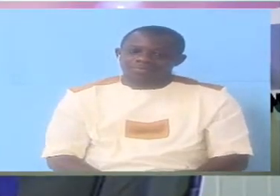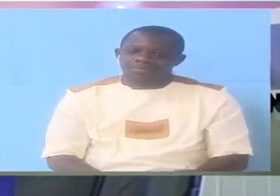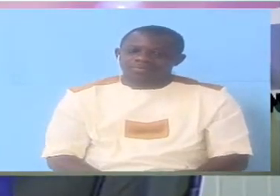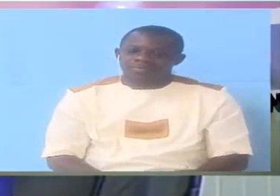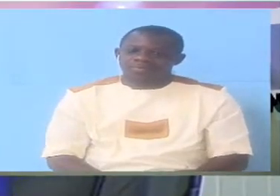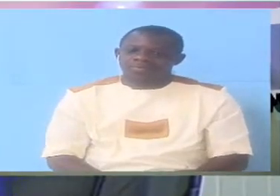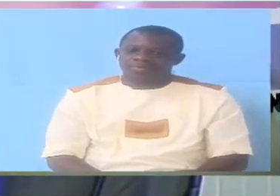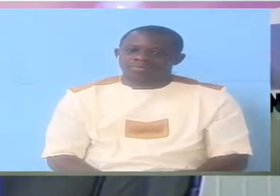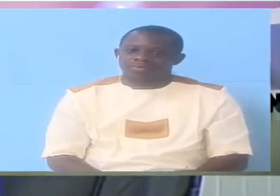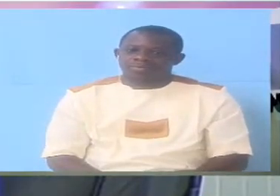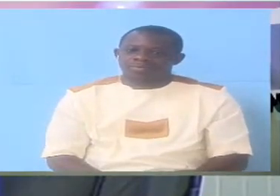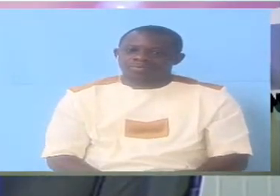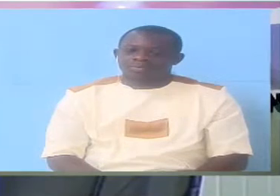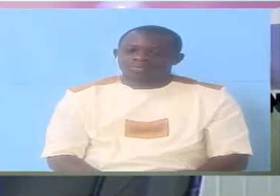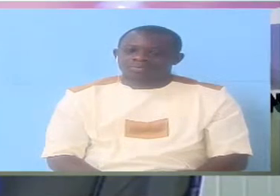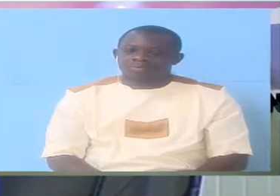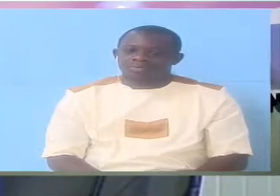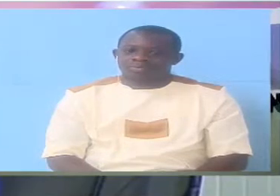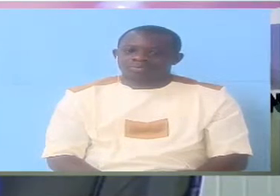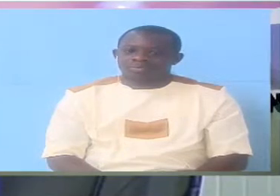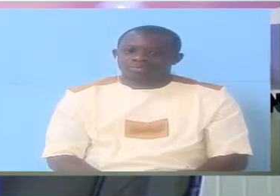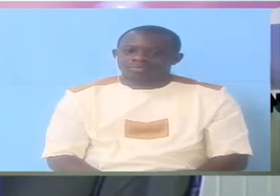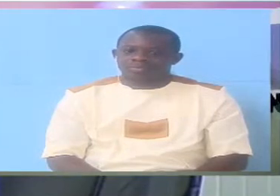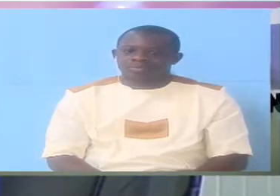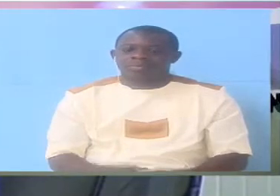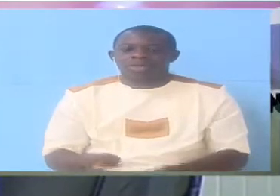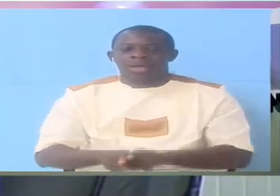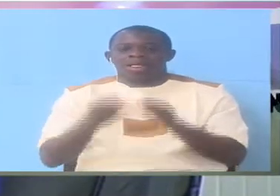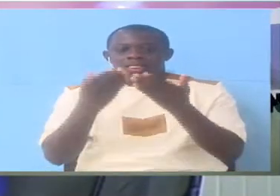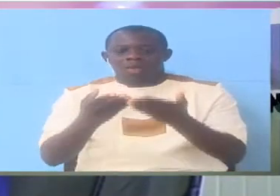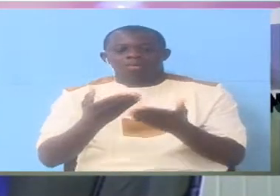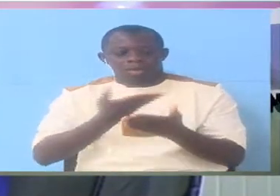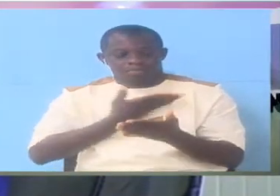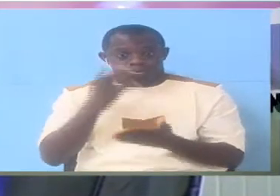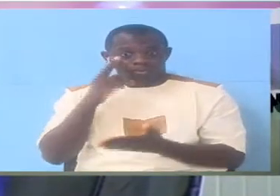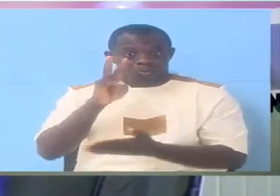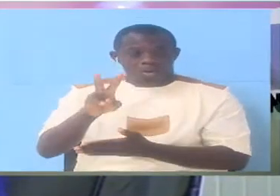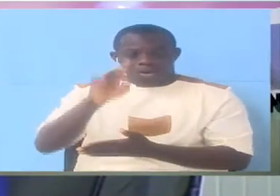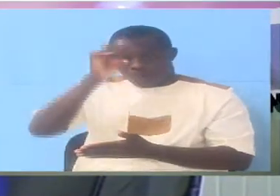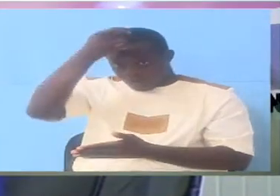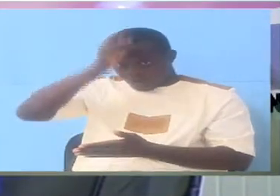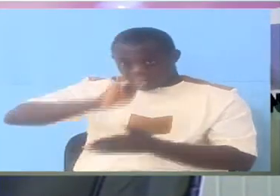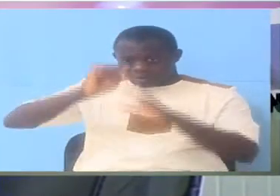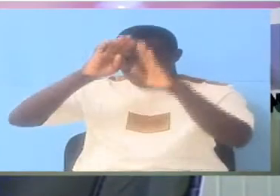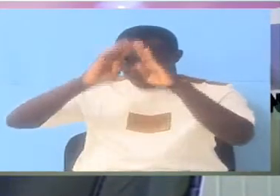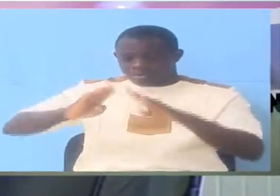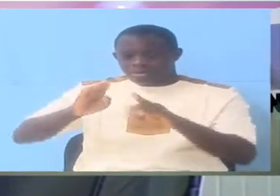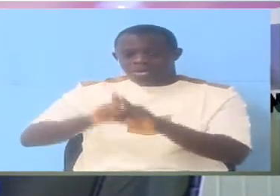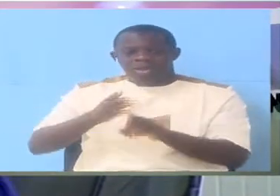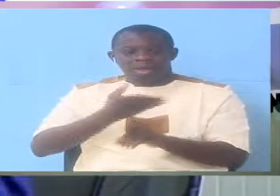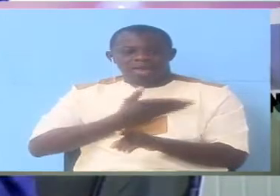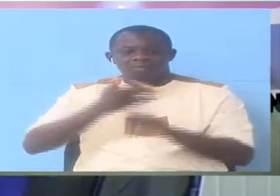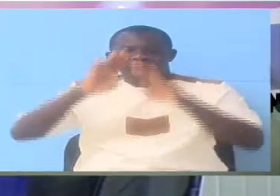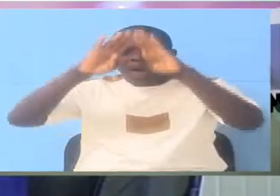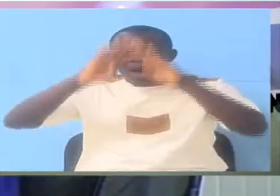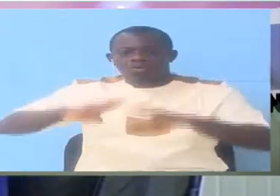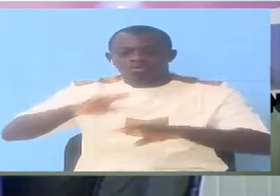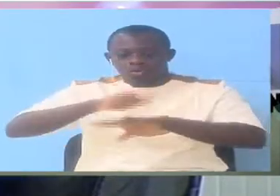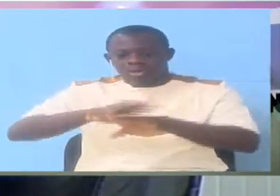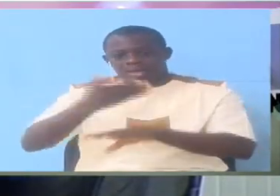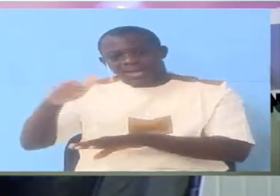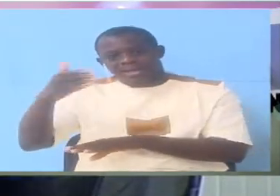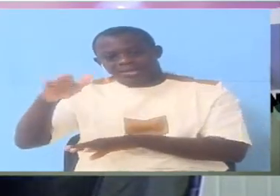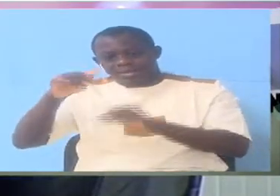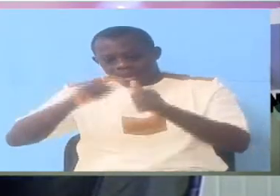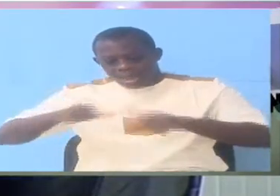station bundindo bejema fa be silo dala. There is a small house close to the Karaba station. On the right. On the right hand but side. But ikat